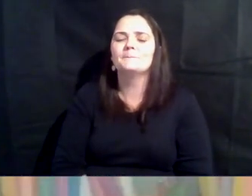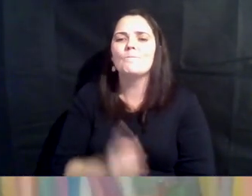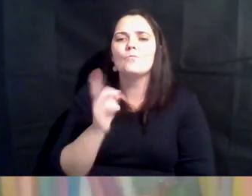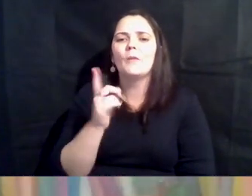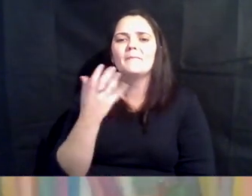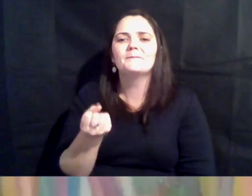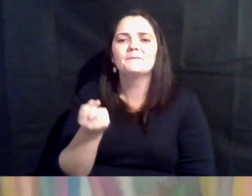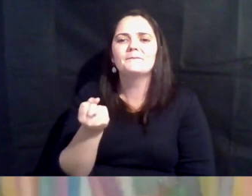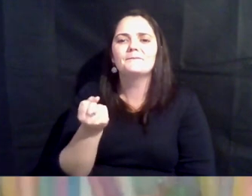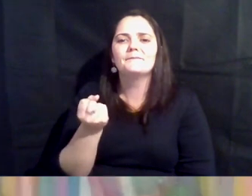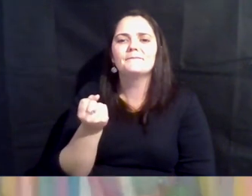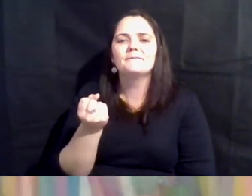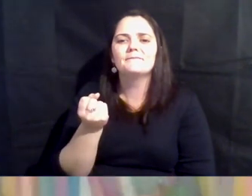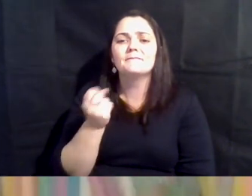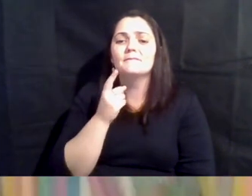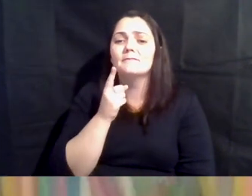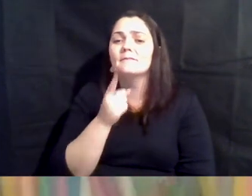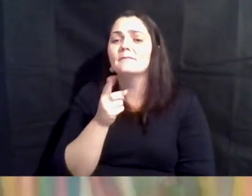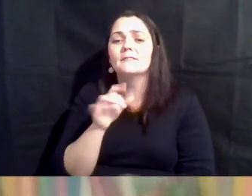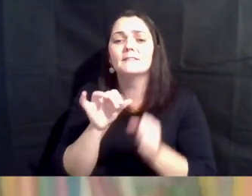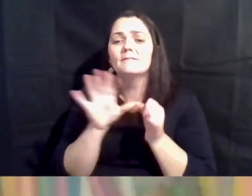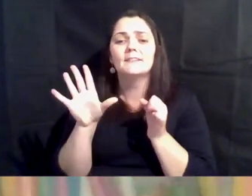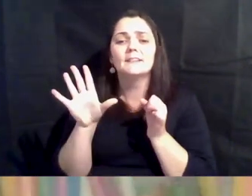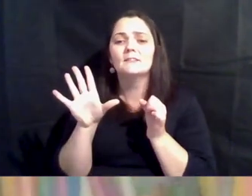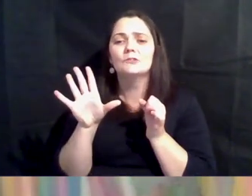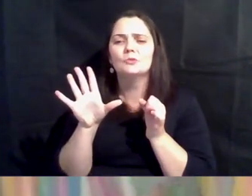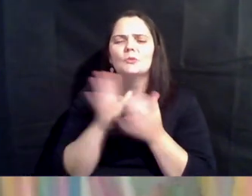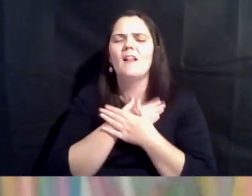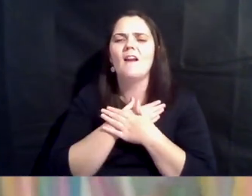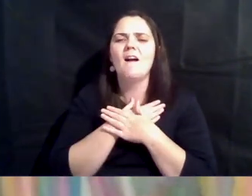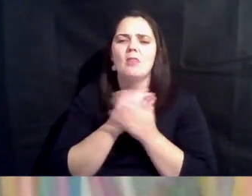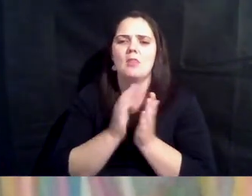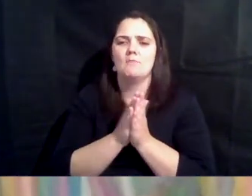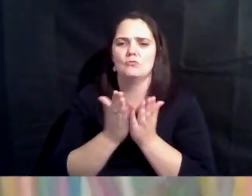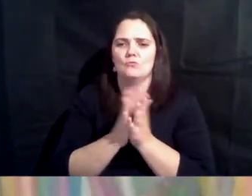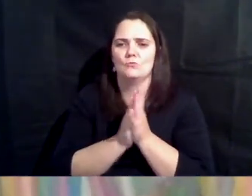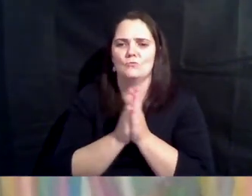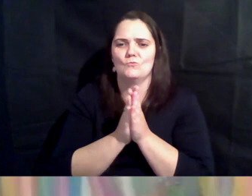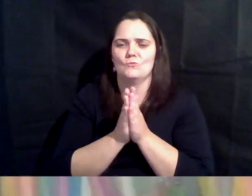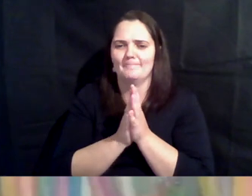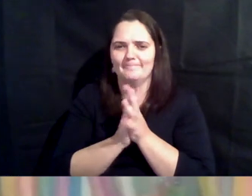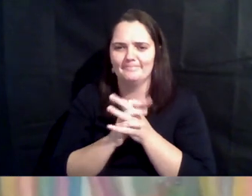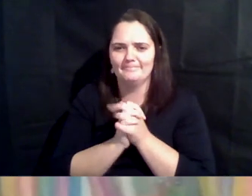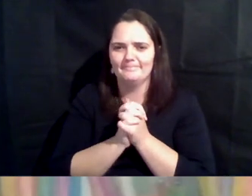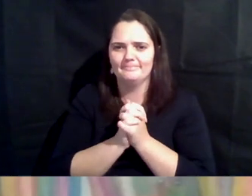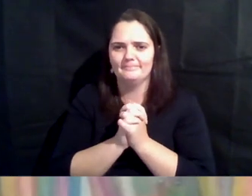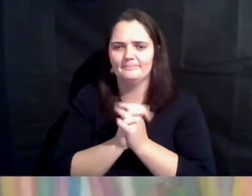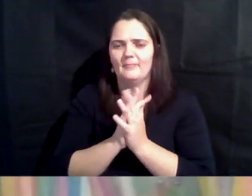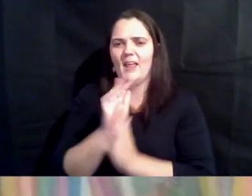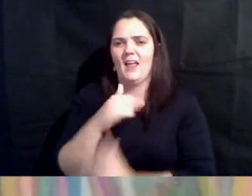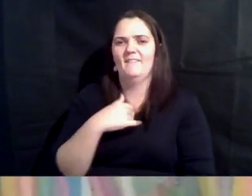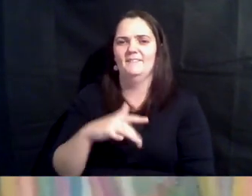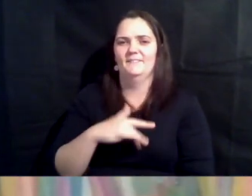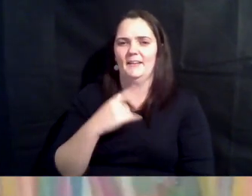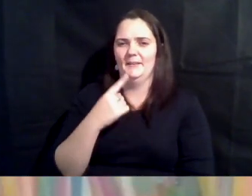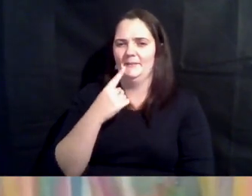got here? Oh, this is so good, this book. What have I got? So I do feel like I'm going to sneeze at